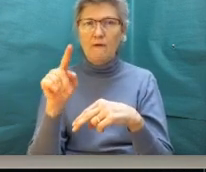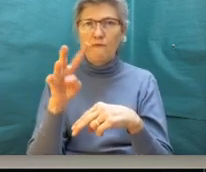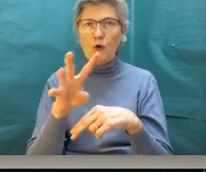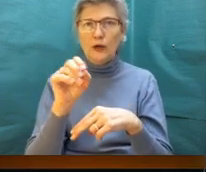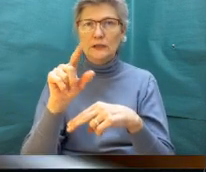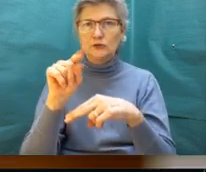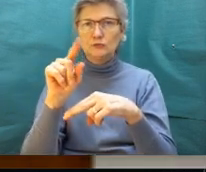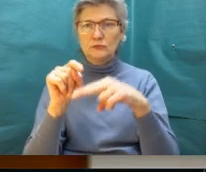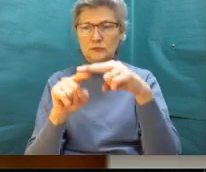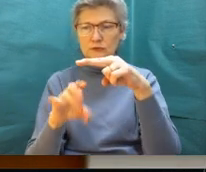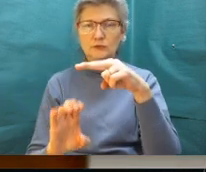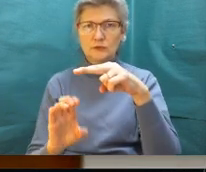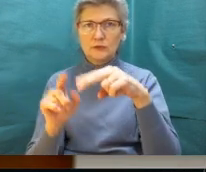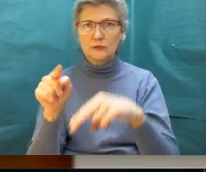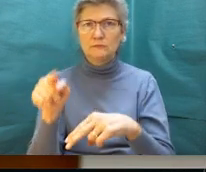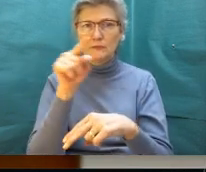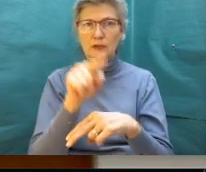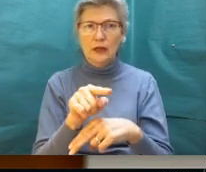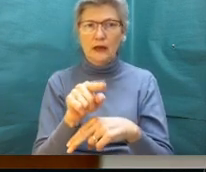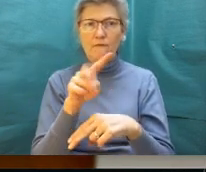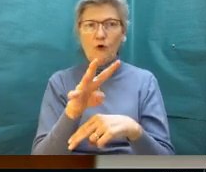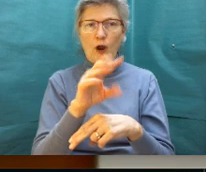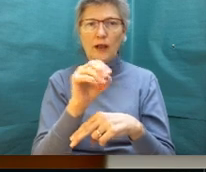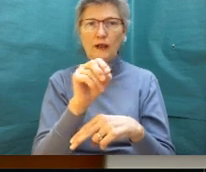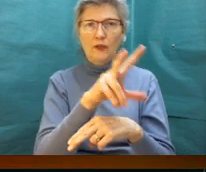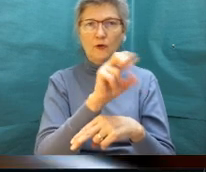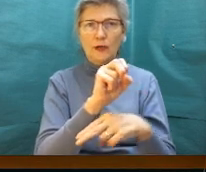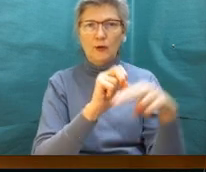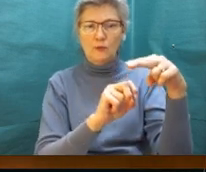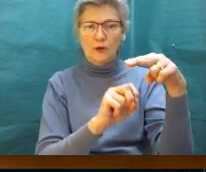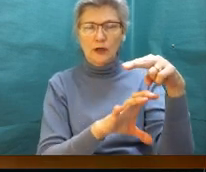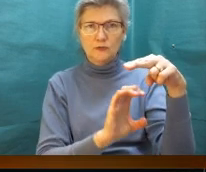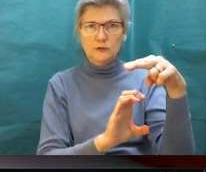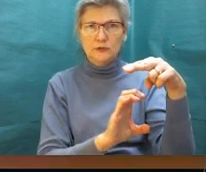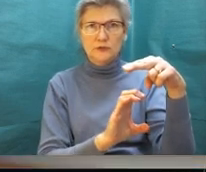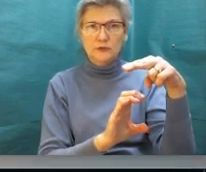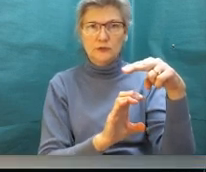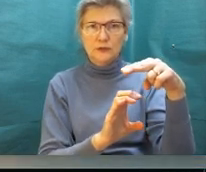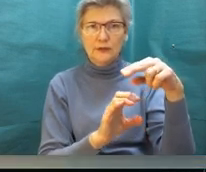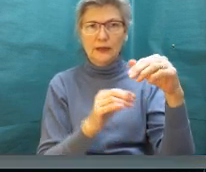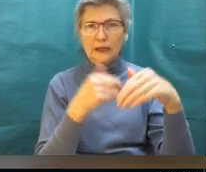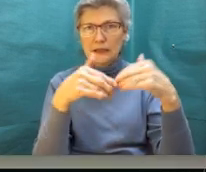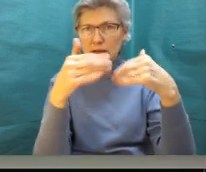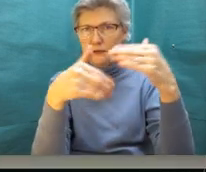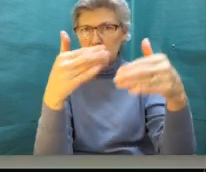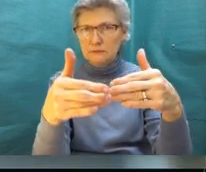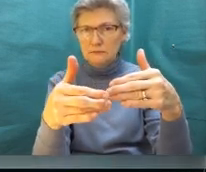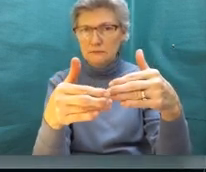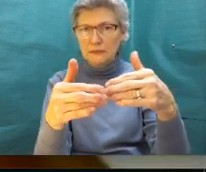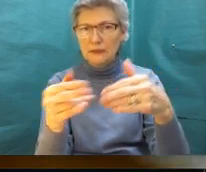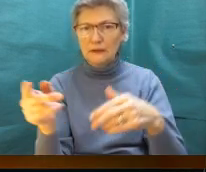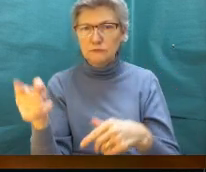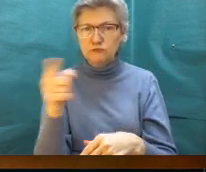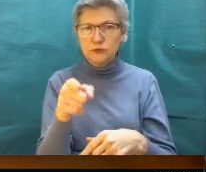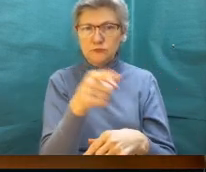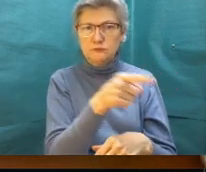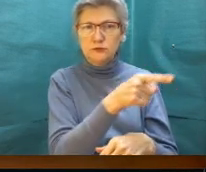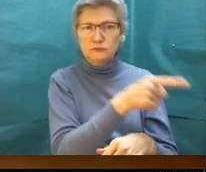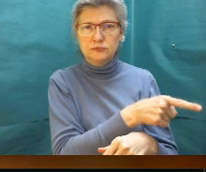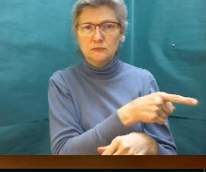and 20/100ths. Here 4 and 30/100ths. And that continues on. I'm seeing all the